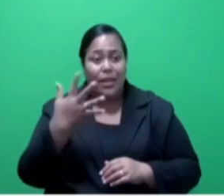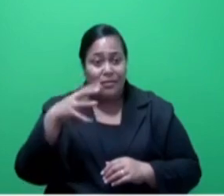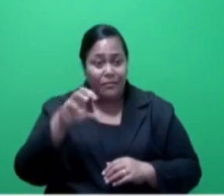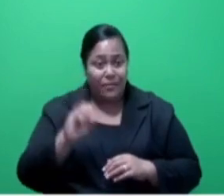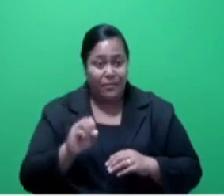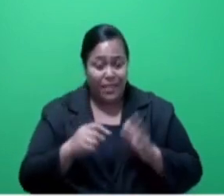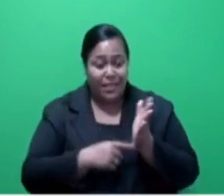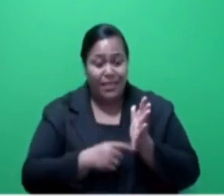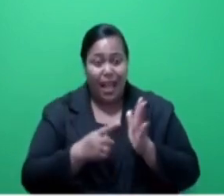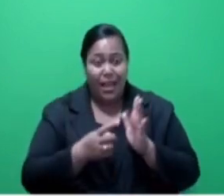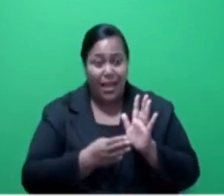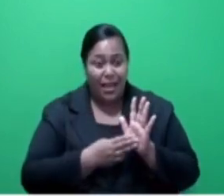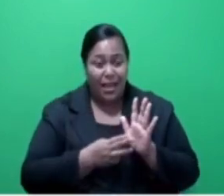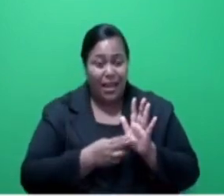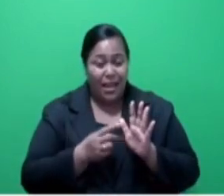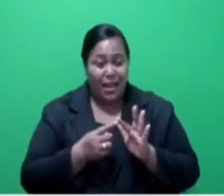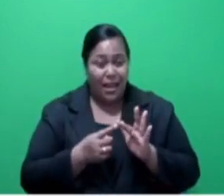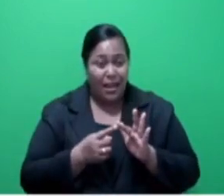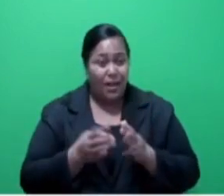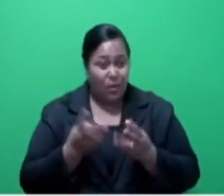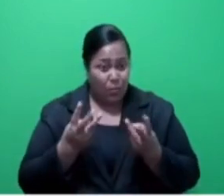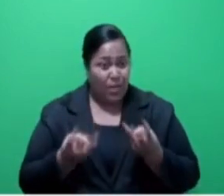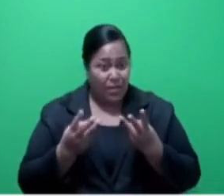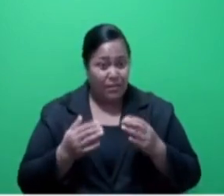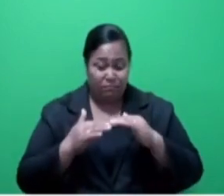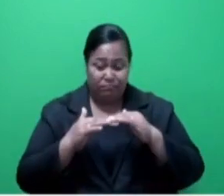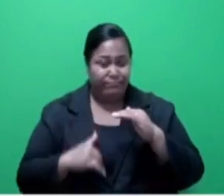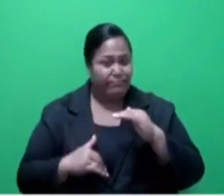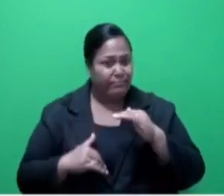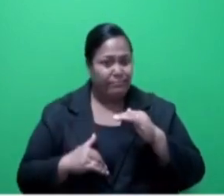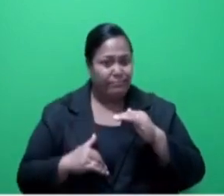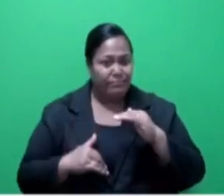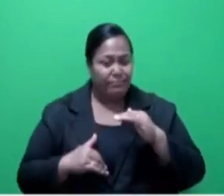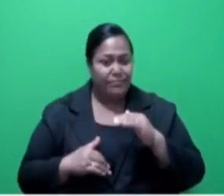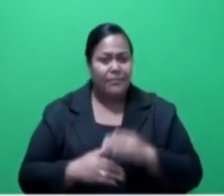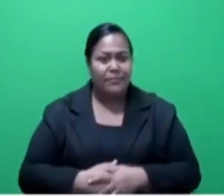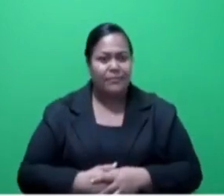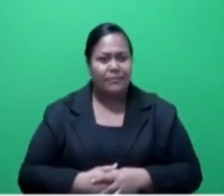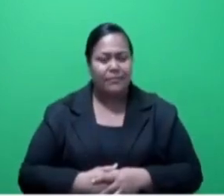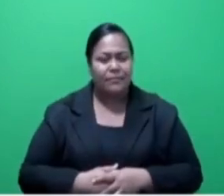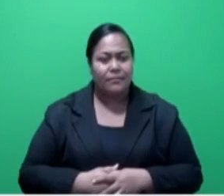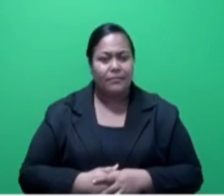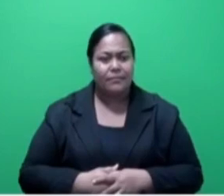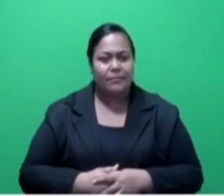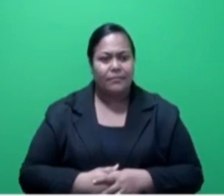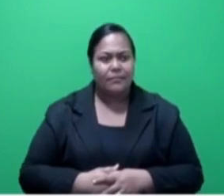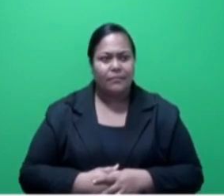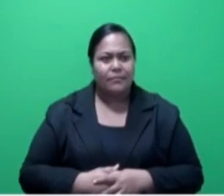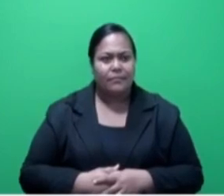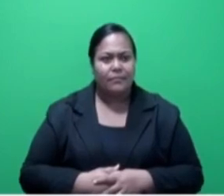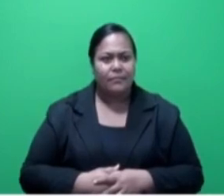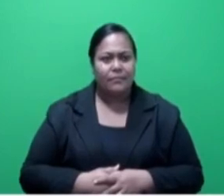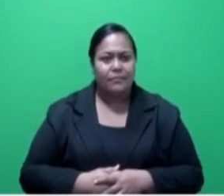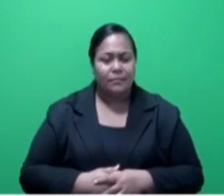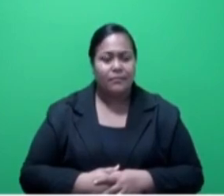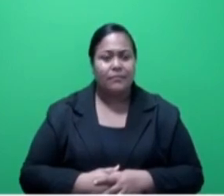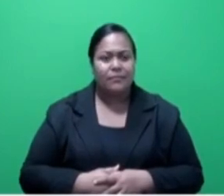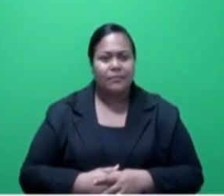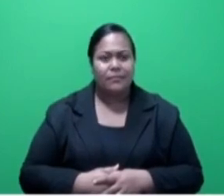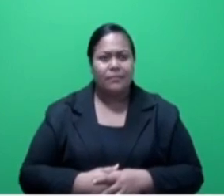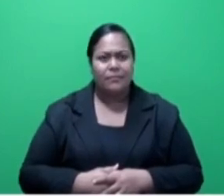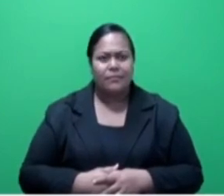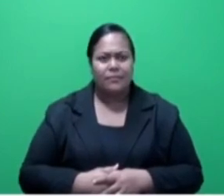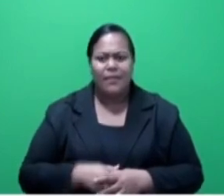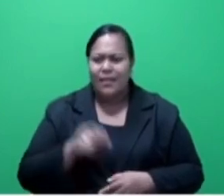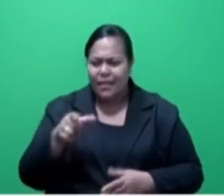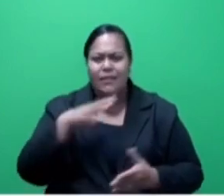multiply that by $85 a ton, take out the expenses. That's how much money they make in a year. That's with the guaranteed price. Imagine if they had the world market